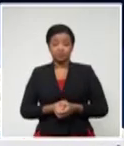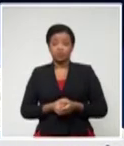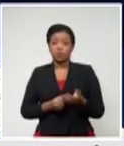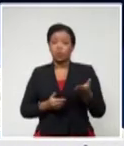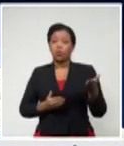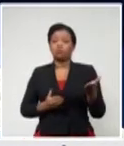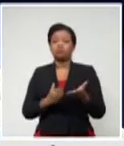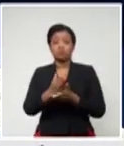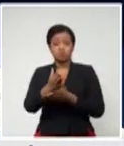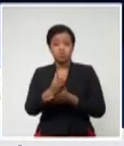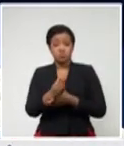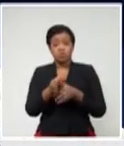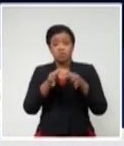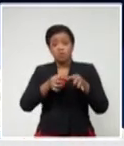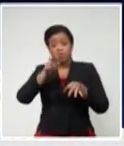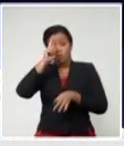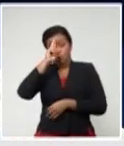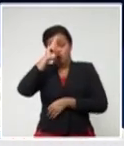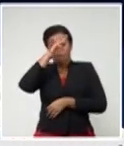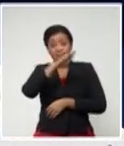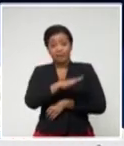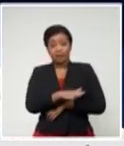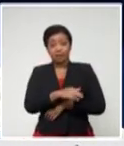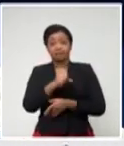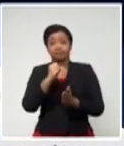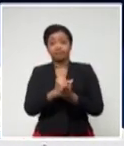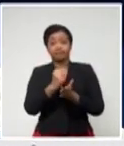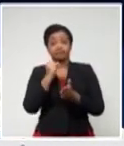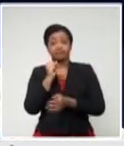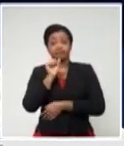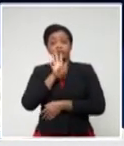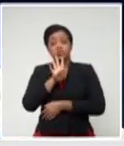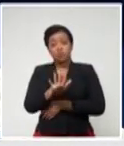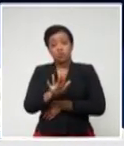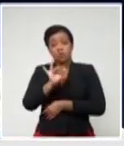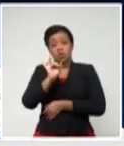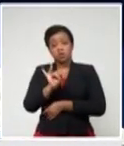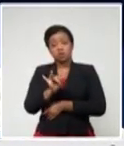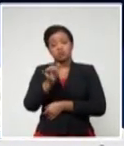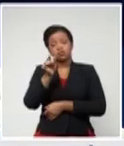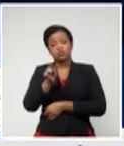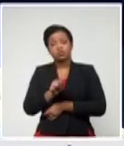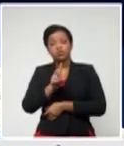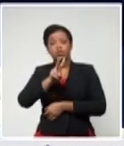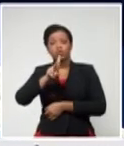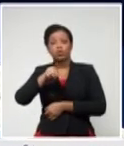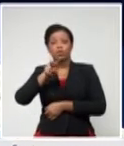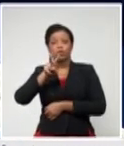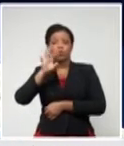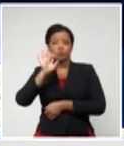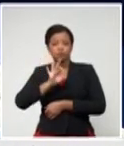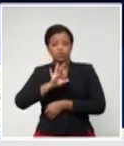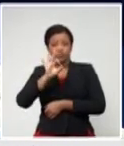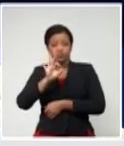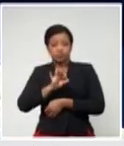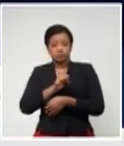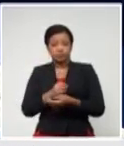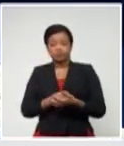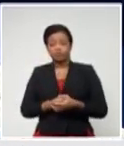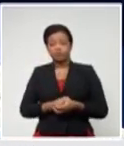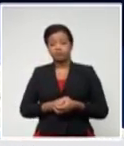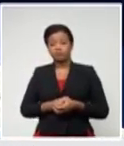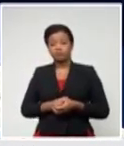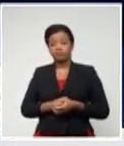the pandemic began, 57 are active hospitalized cases, representing 2.2% of the